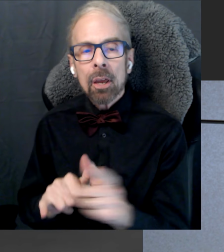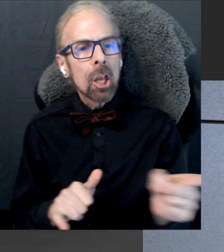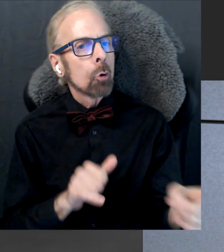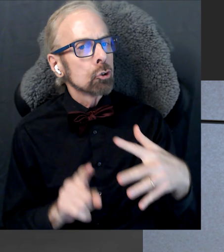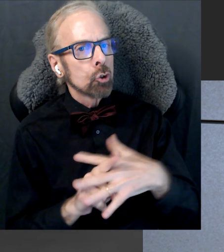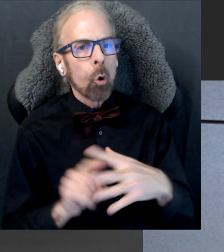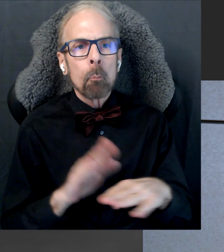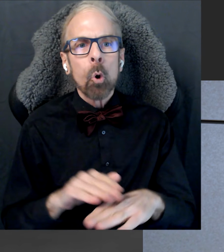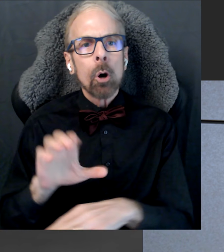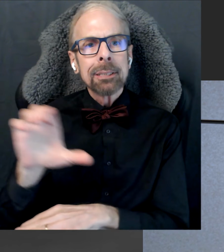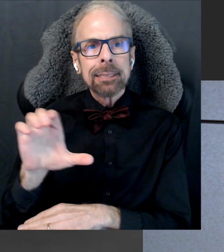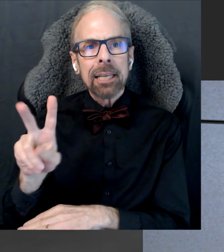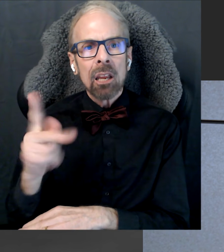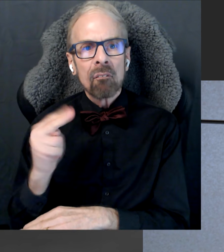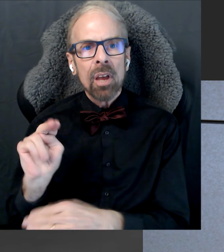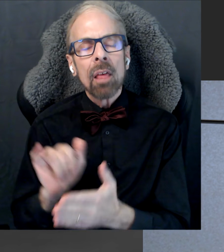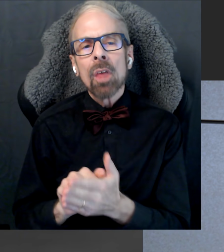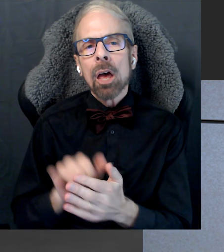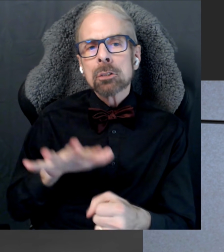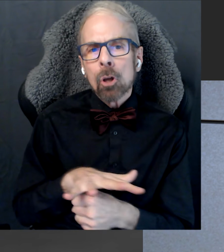on C-Van, which is a local